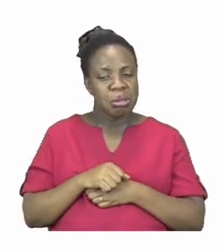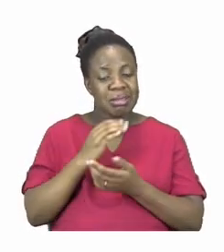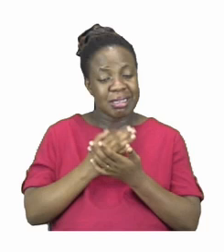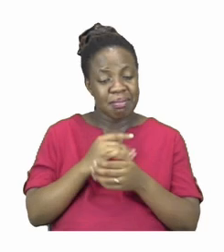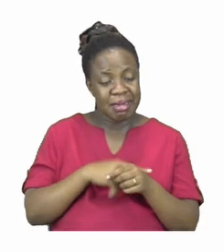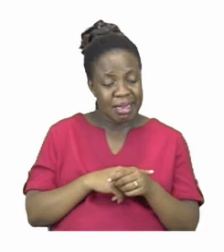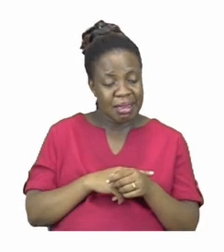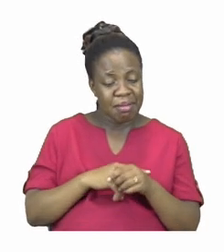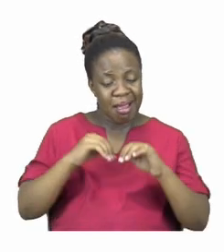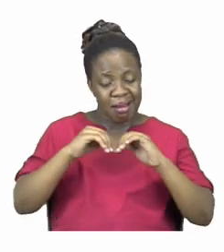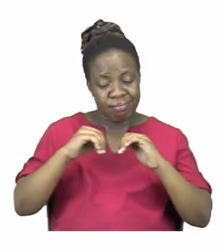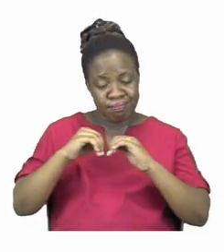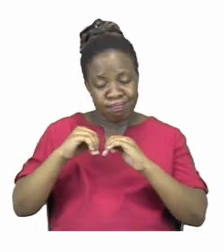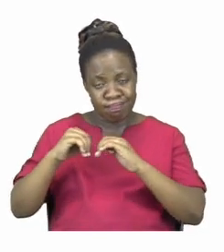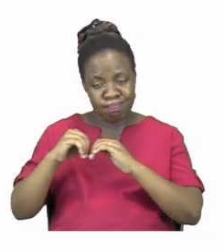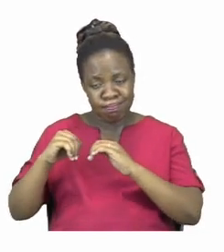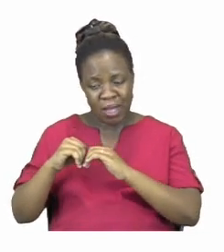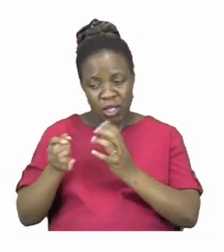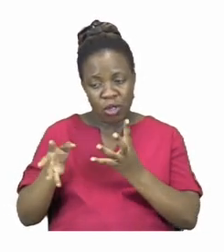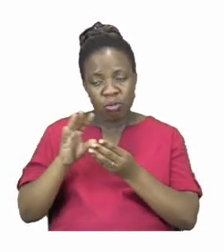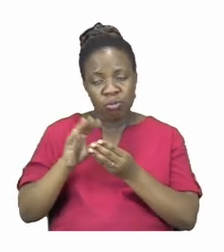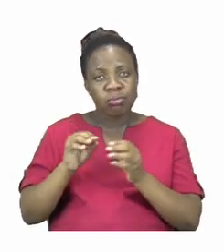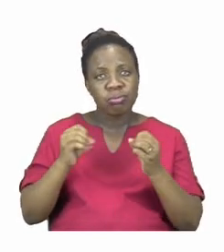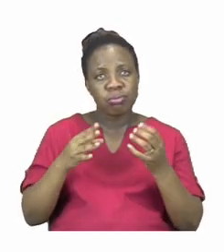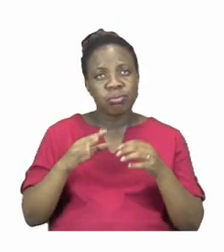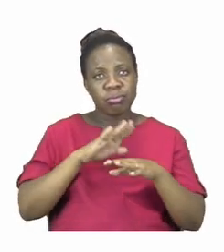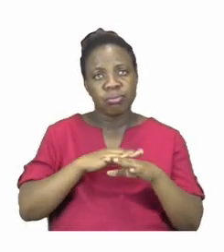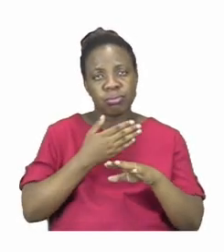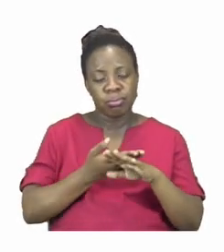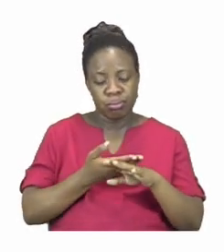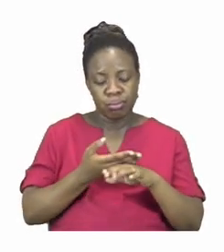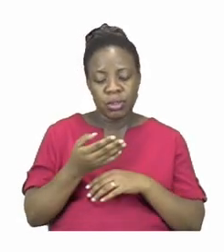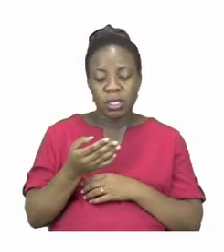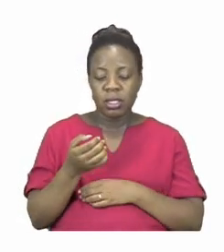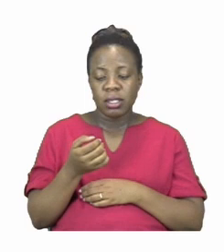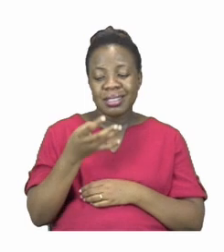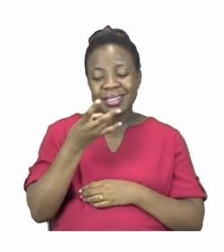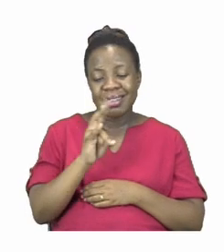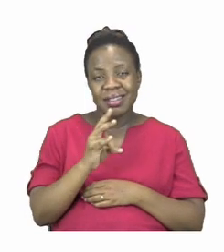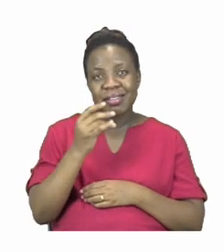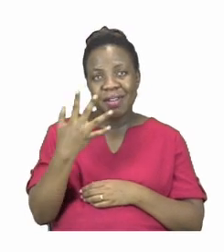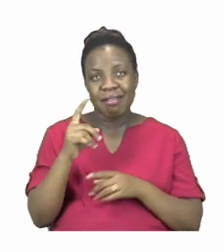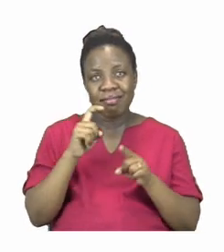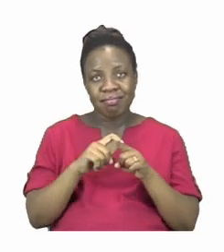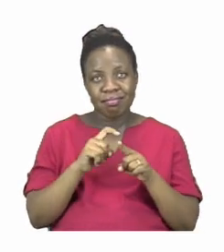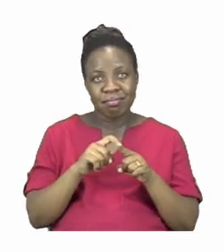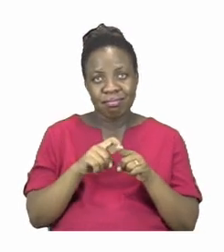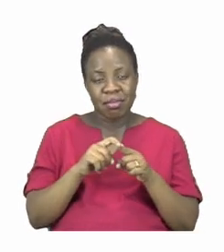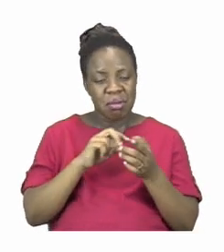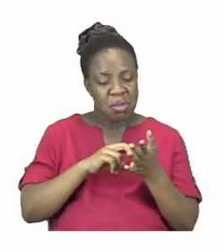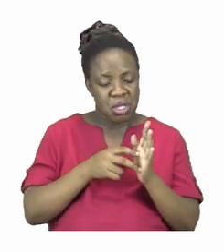an example of 75 cents. That means that we need a 50-cent coin, a 10-cent